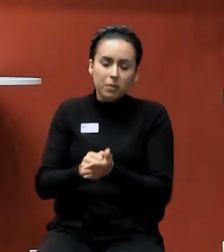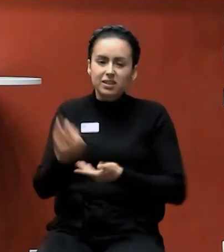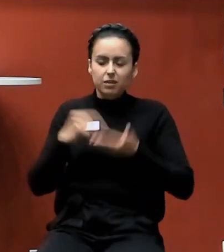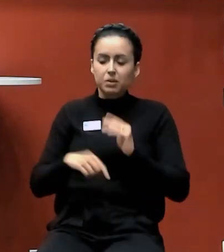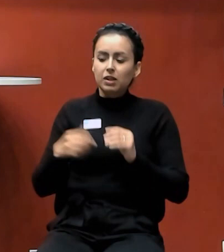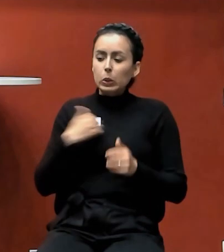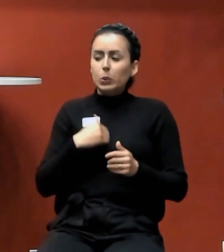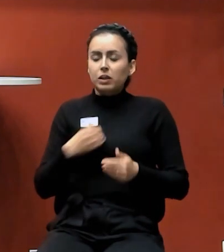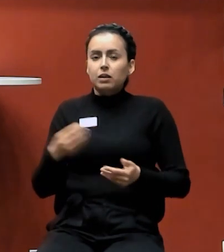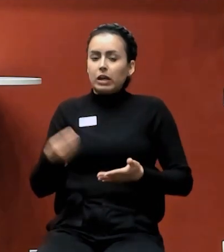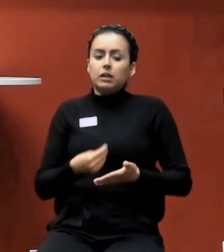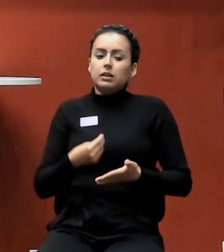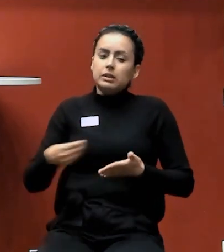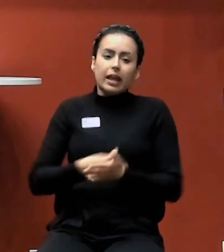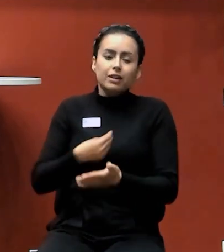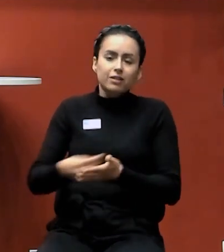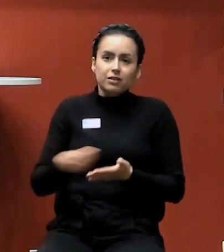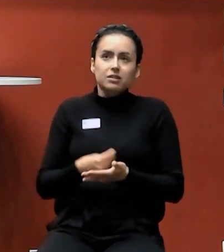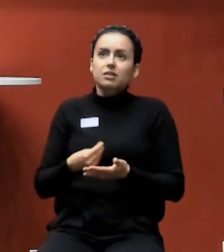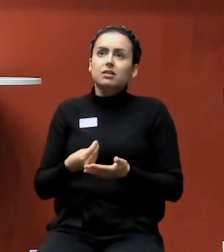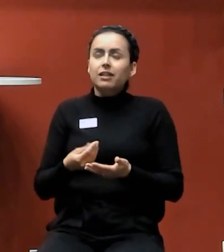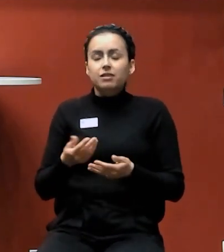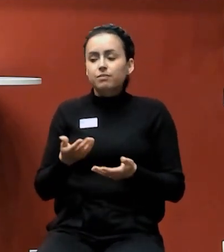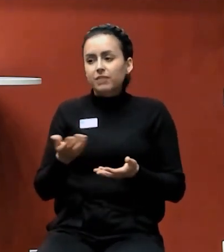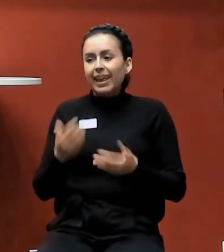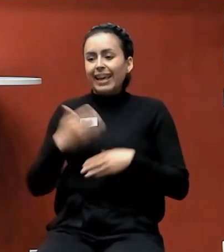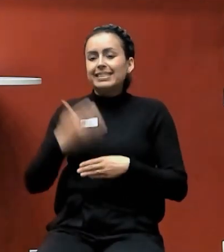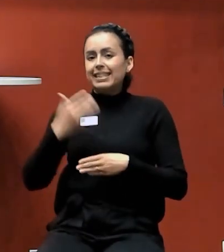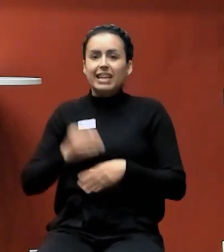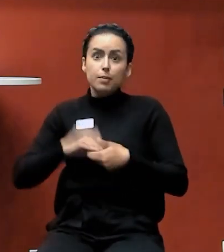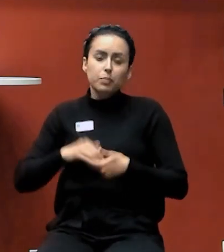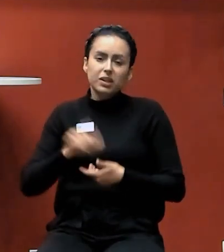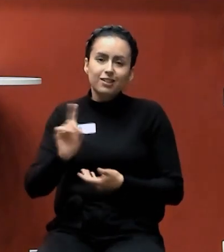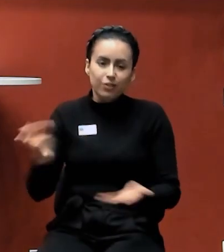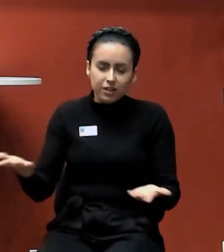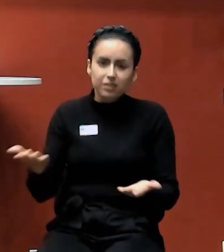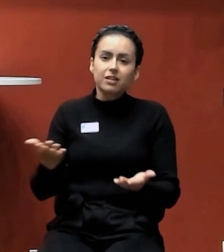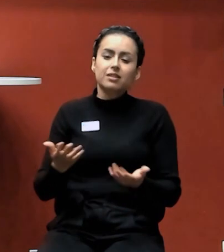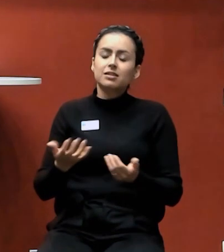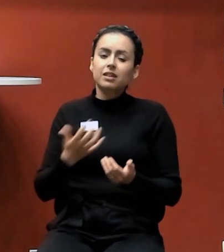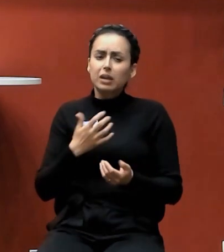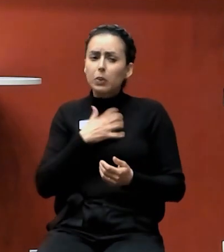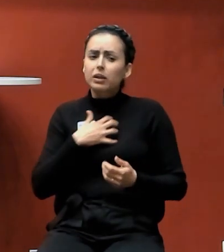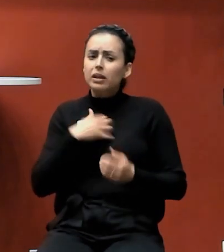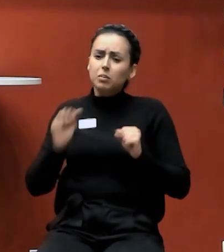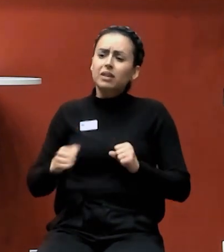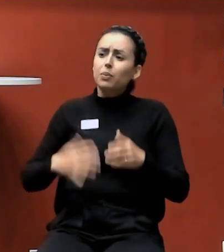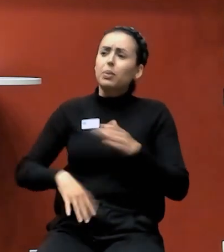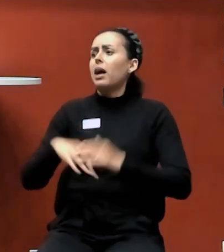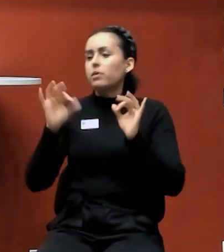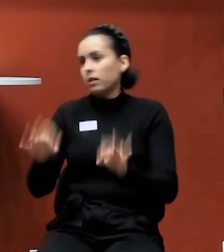is the chance, like I have to do really well to get invited back again. Mm-hmm. So then, yeah. Yeah, I agree with you.